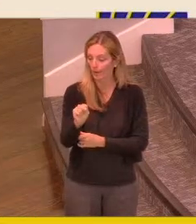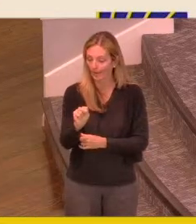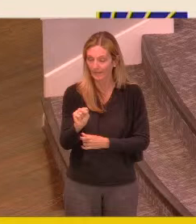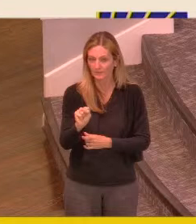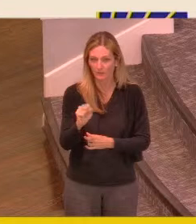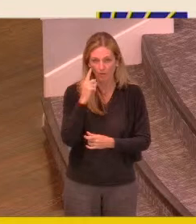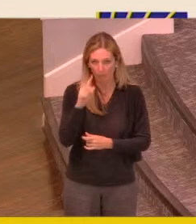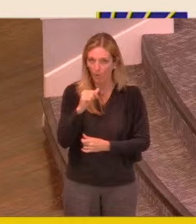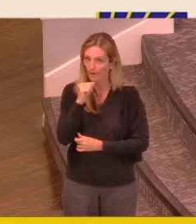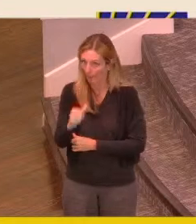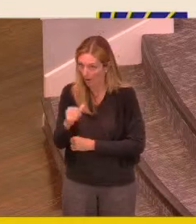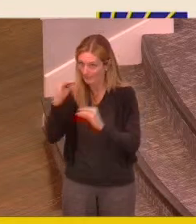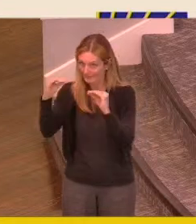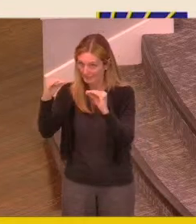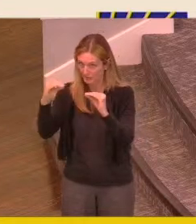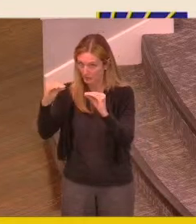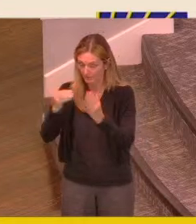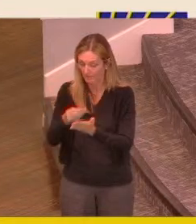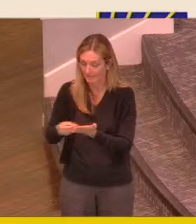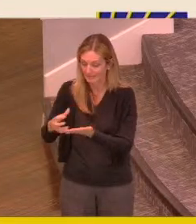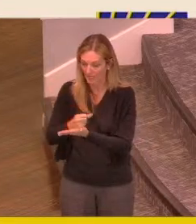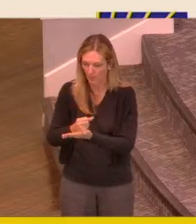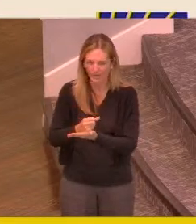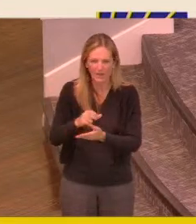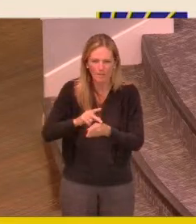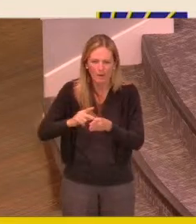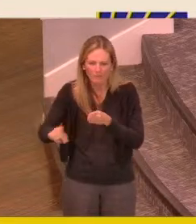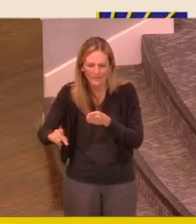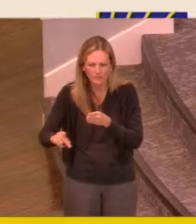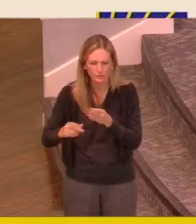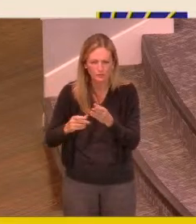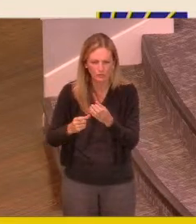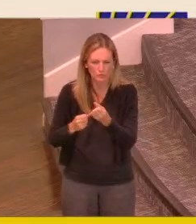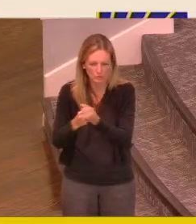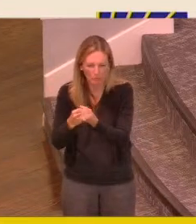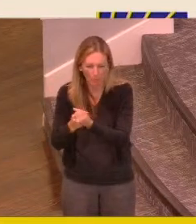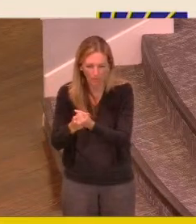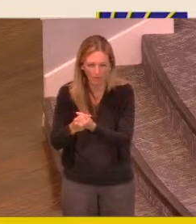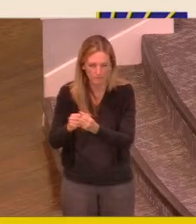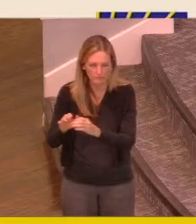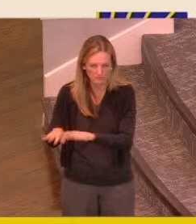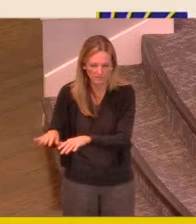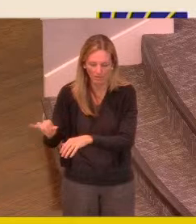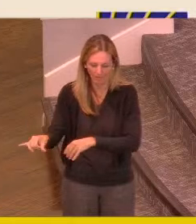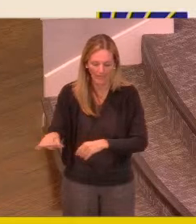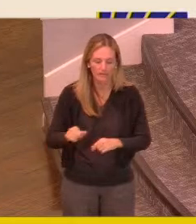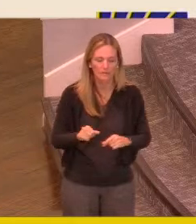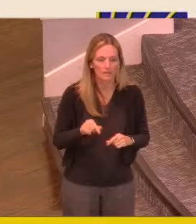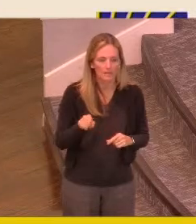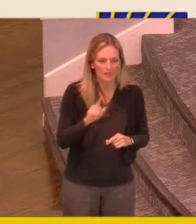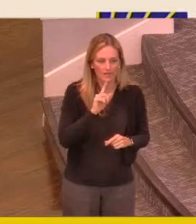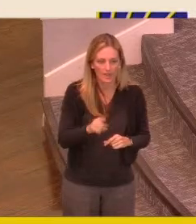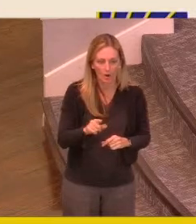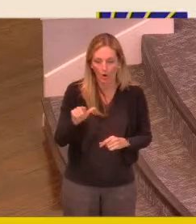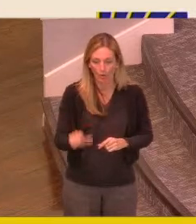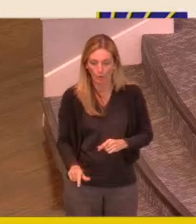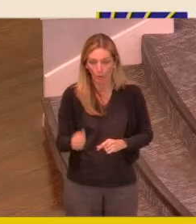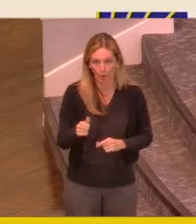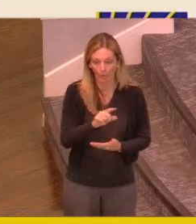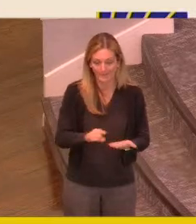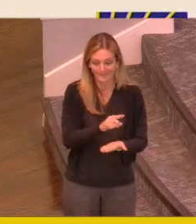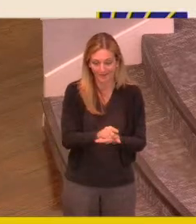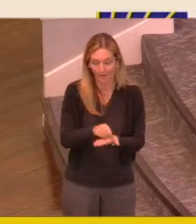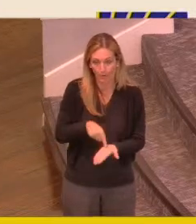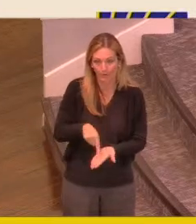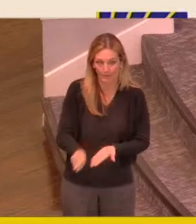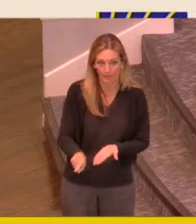salary schedule, which is that professional support salary schedule that results in the lowest hourly wage being at